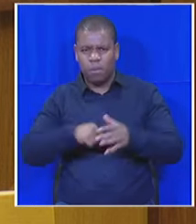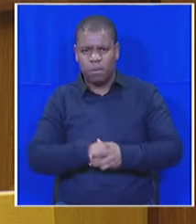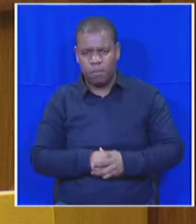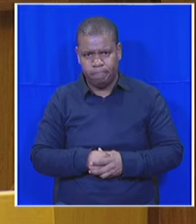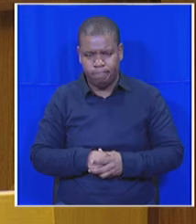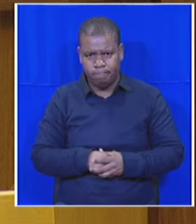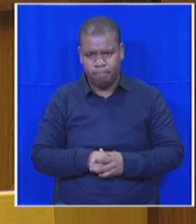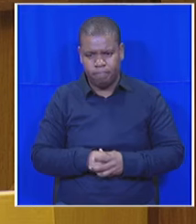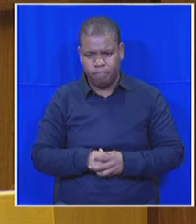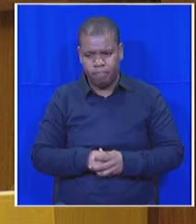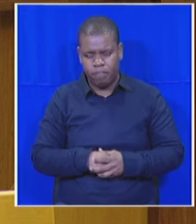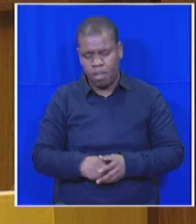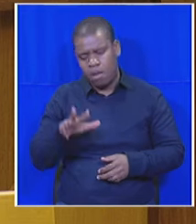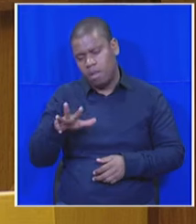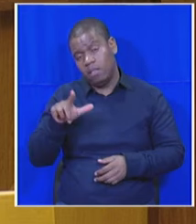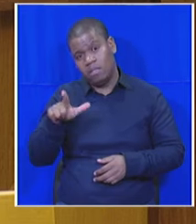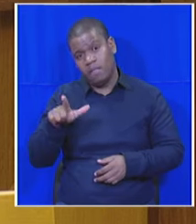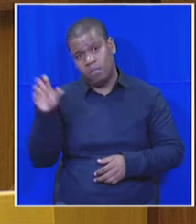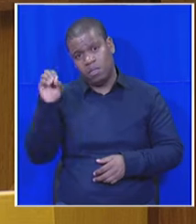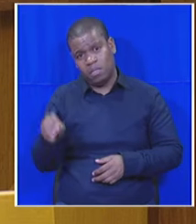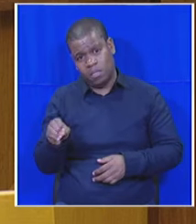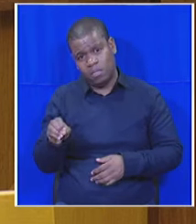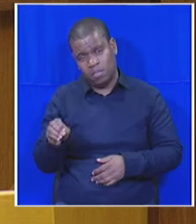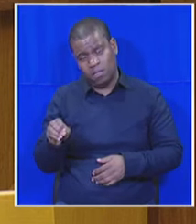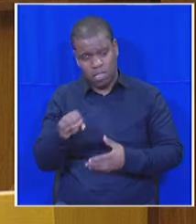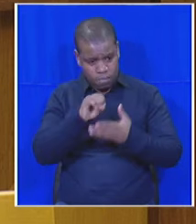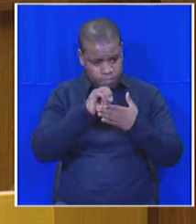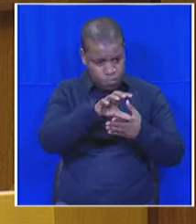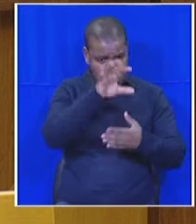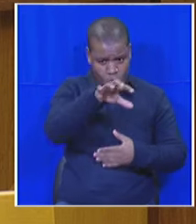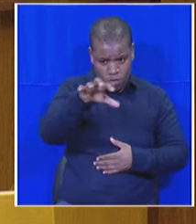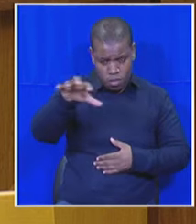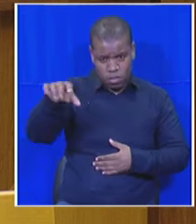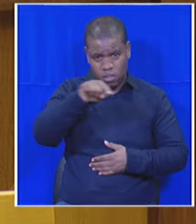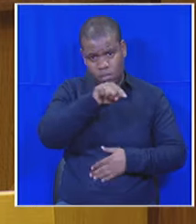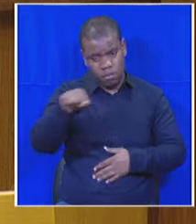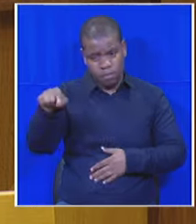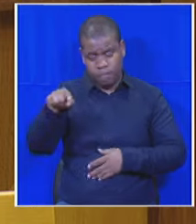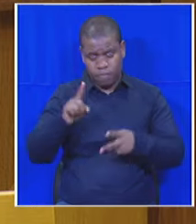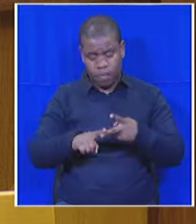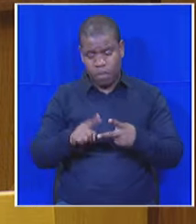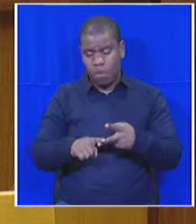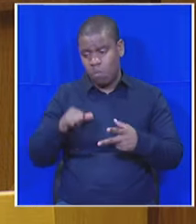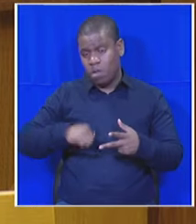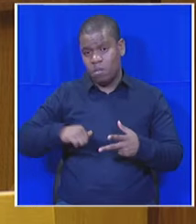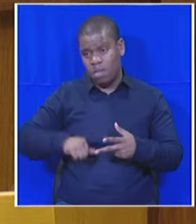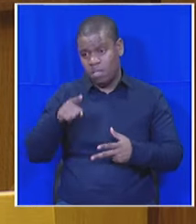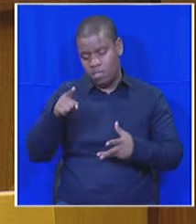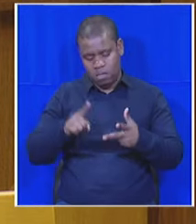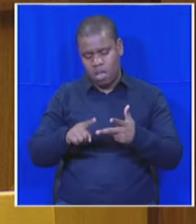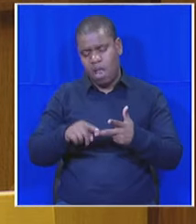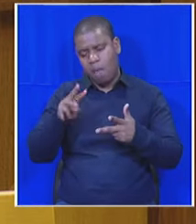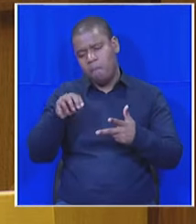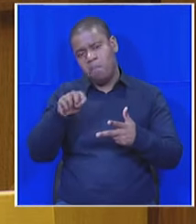kuma-97 ziya emaphondweni nakoomasipala abambaxa. Sithi ke ngoku sawujonga sifumanise into yobana